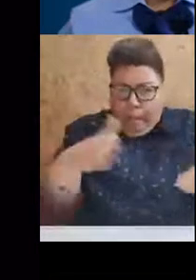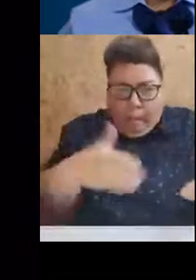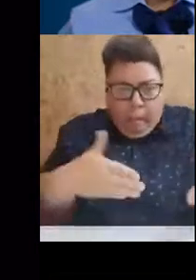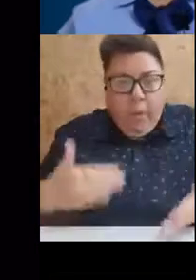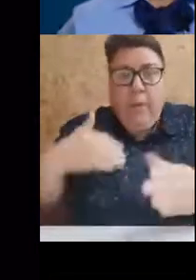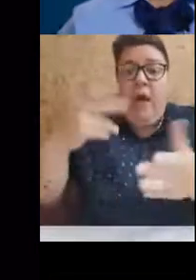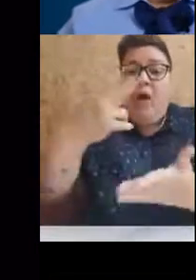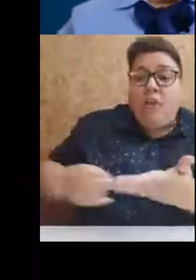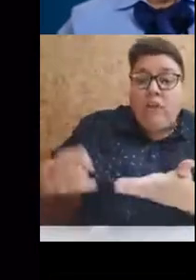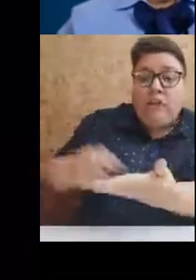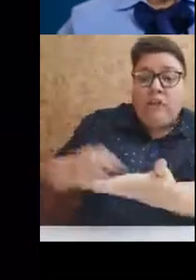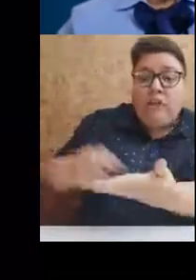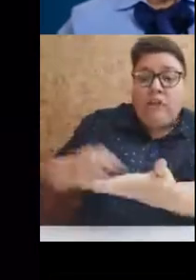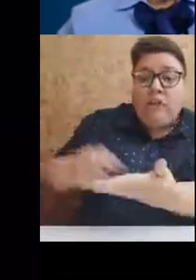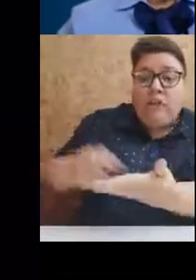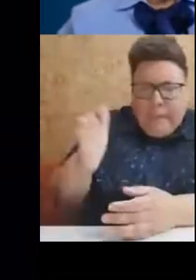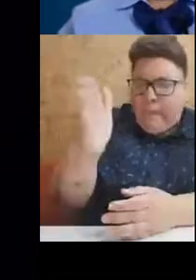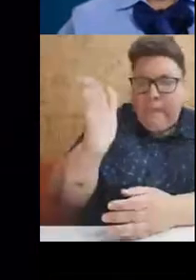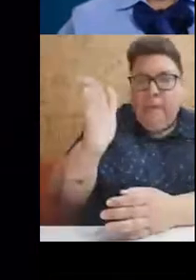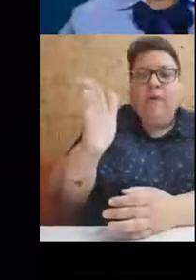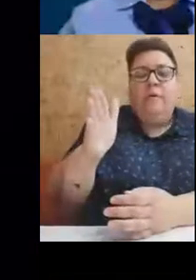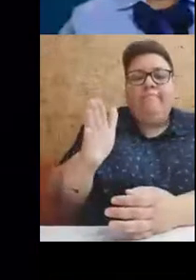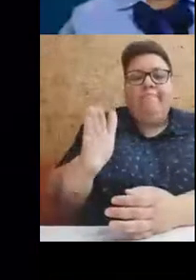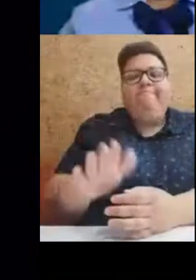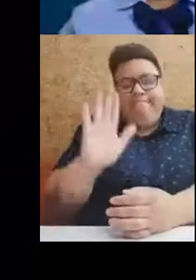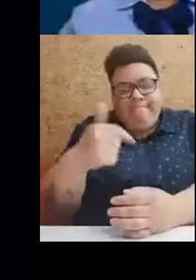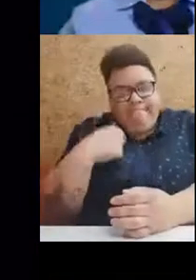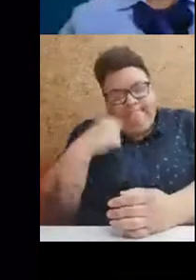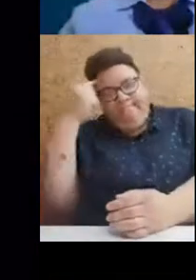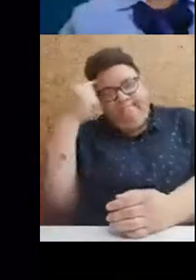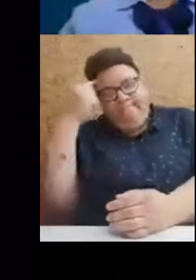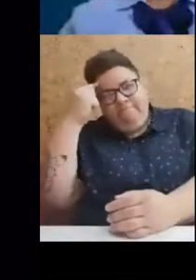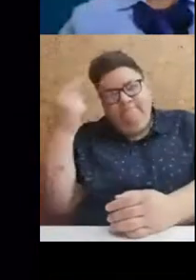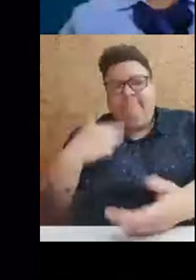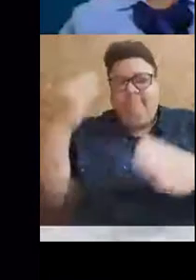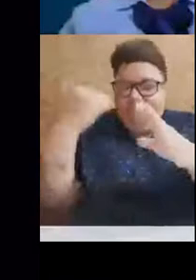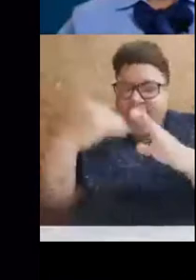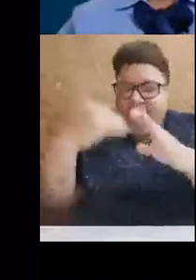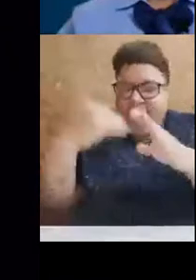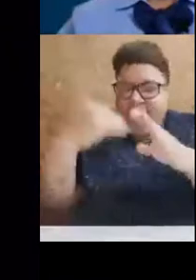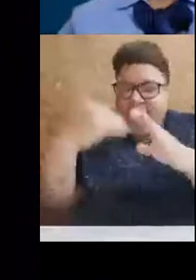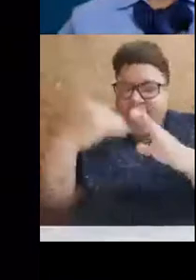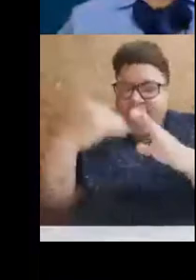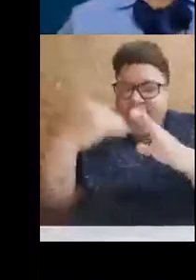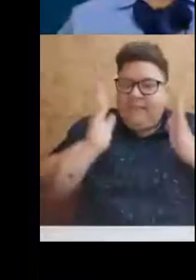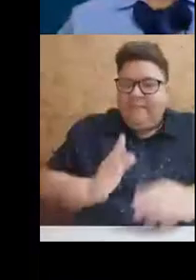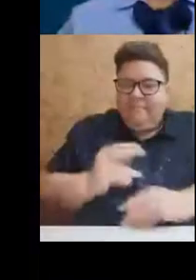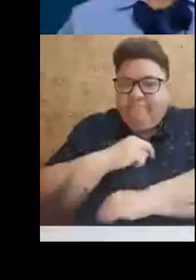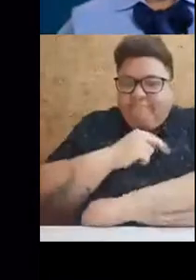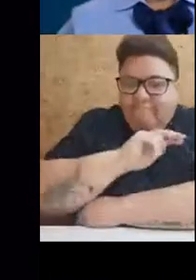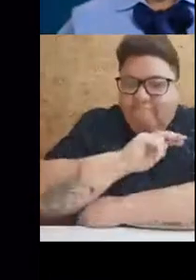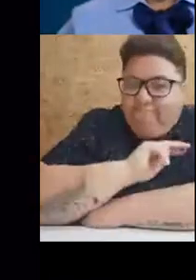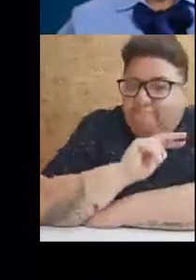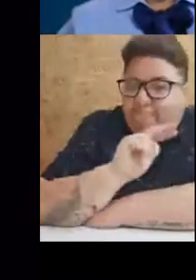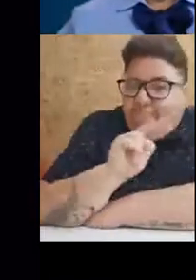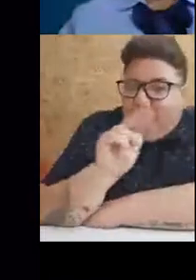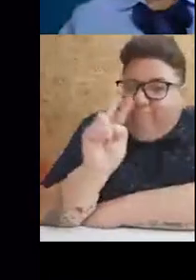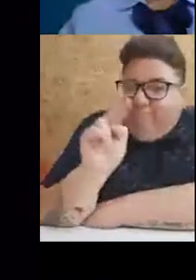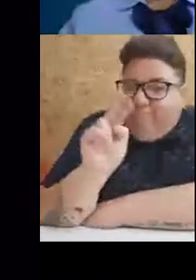app. I'm just my merely going into the SARS website. I can also request my